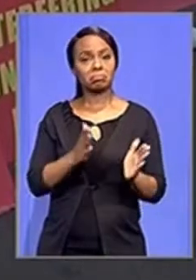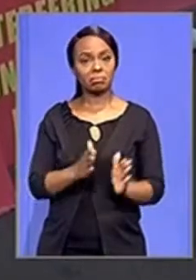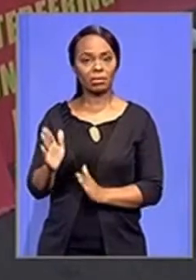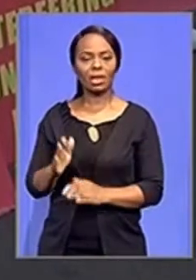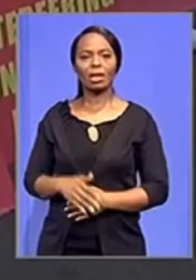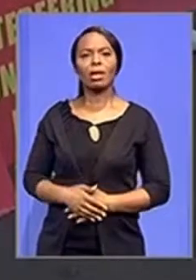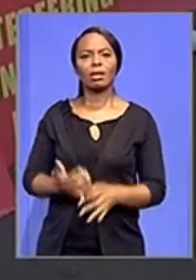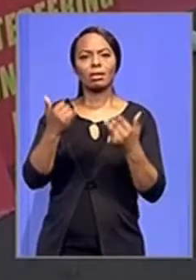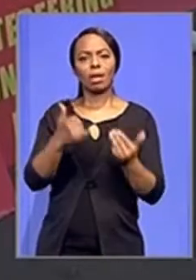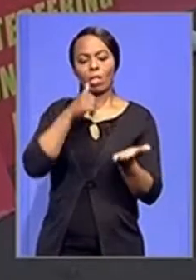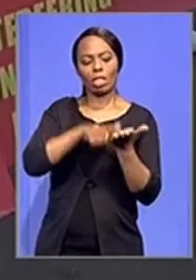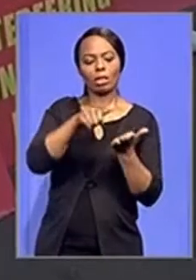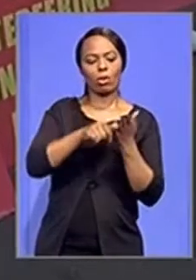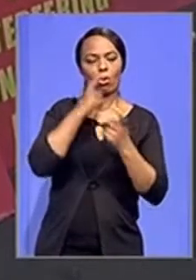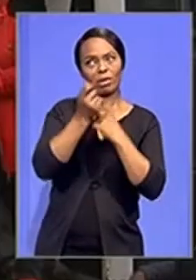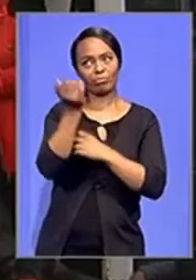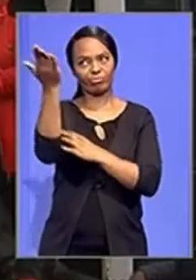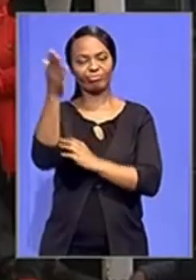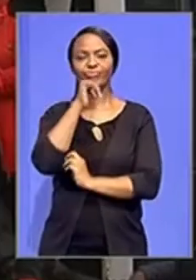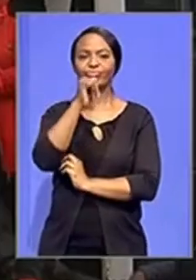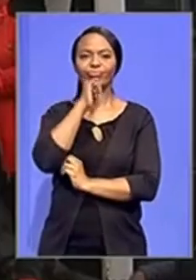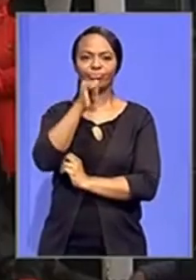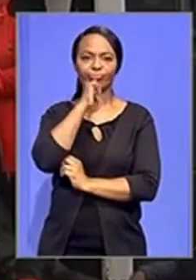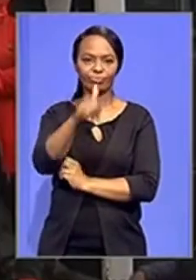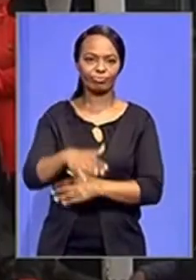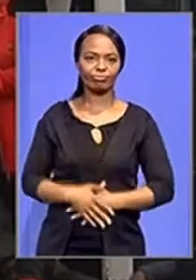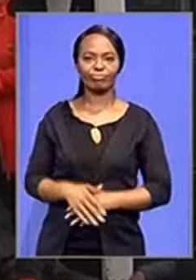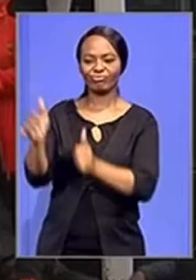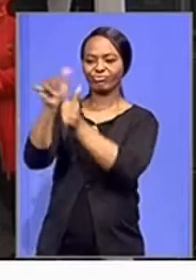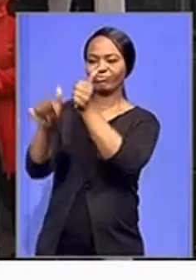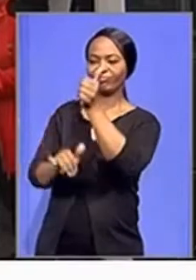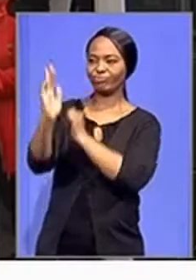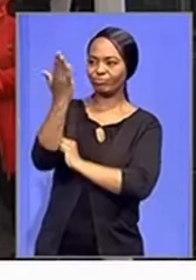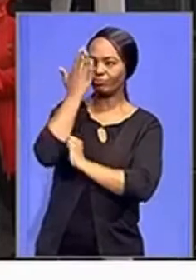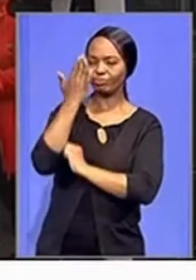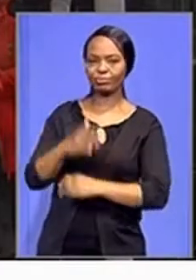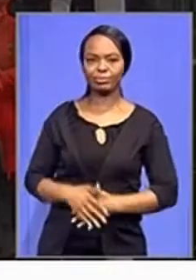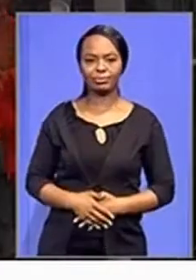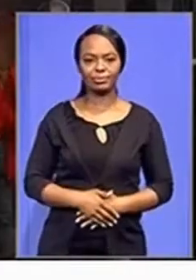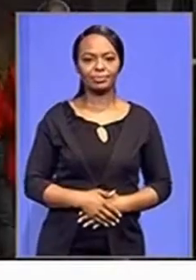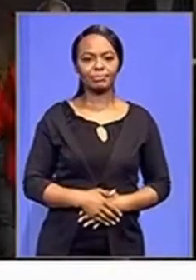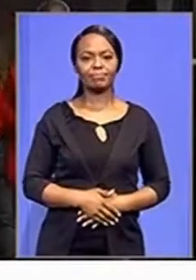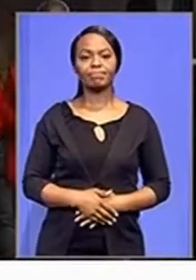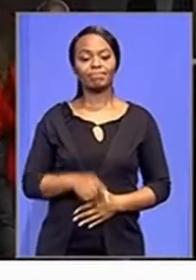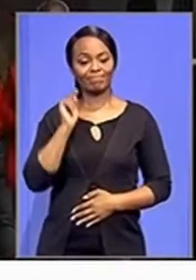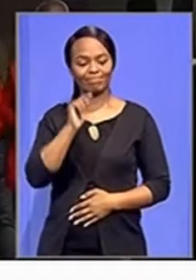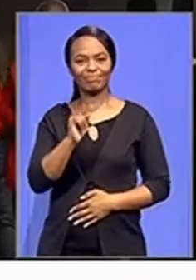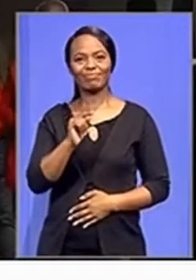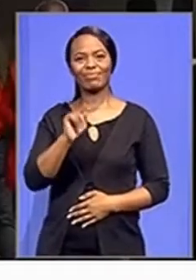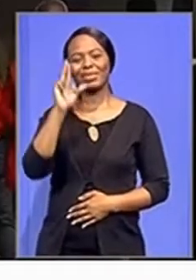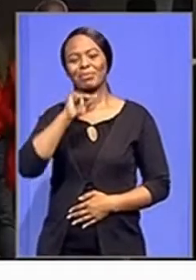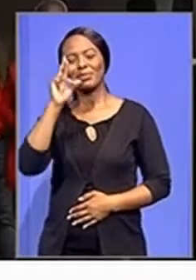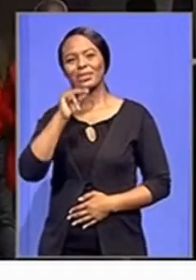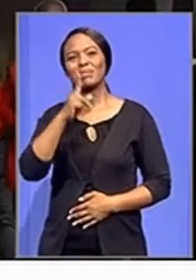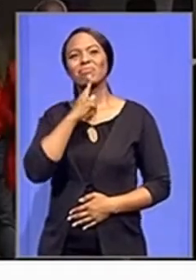Le fa go le yalo ba neelane ka ditopo tsa bona. Our collective agreement does not speak about Tito Mboweni. Instead